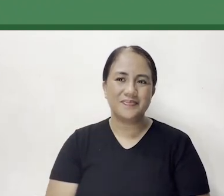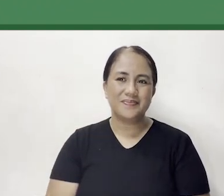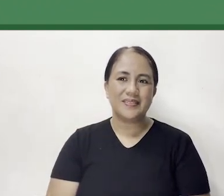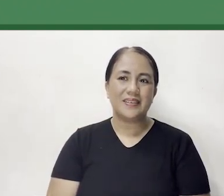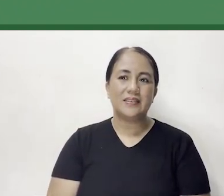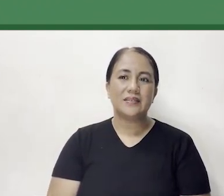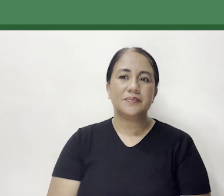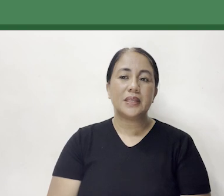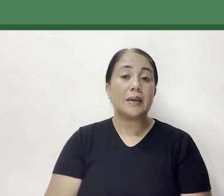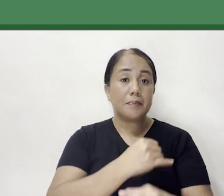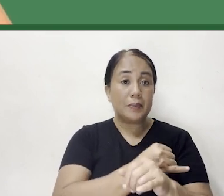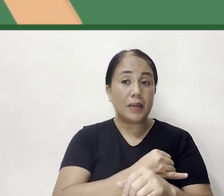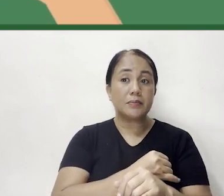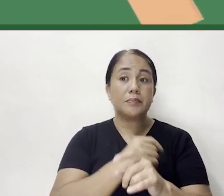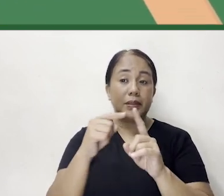disability.